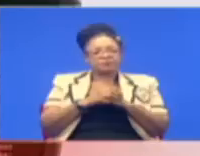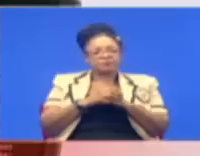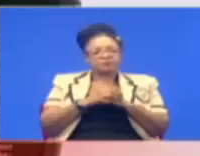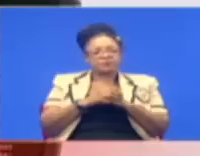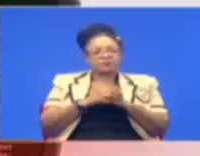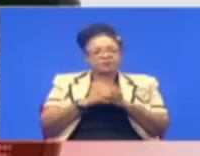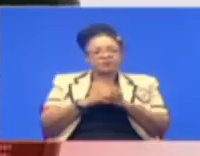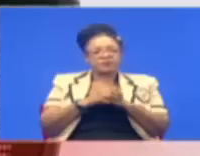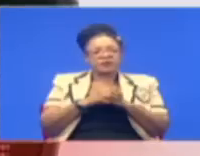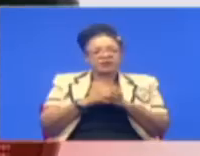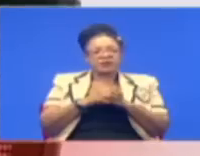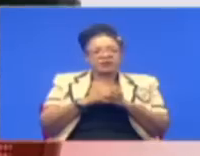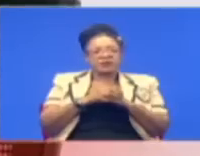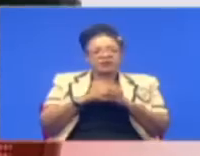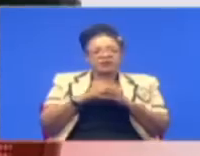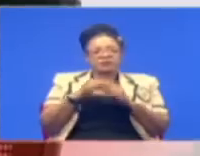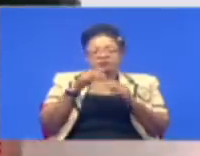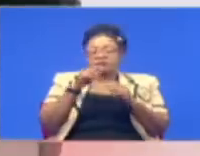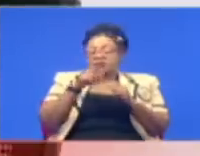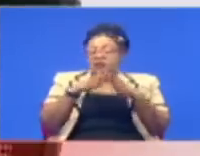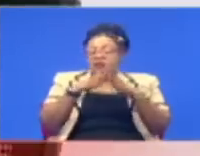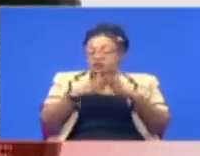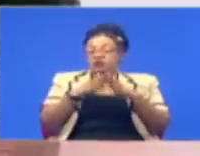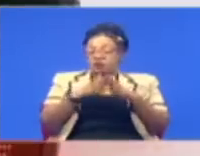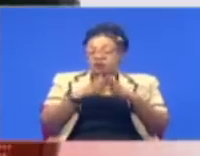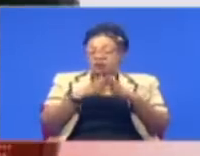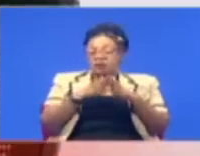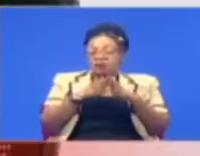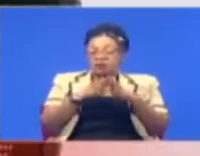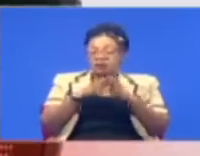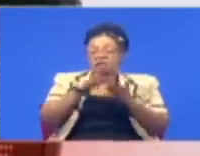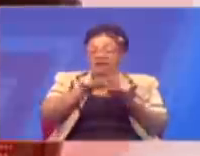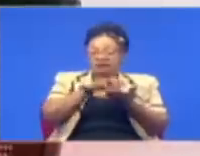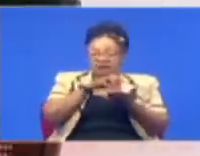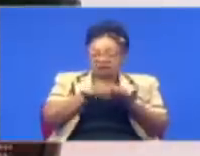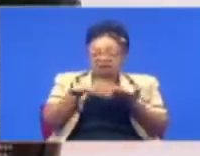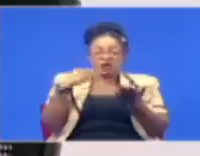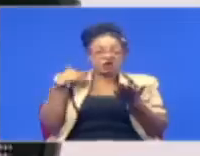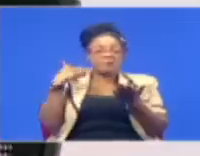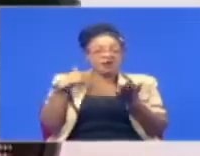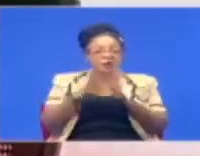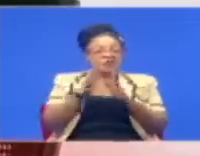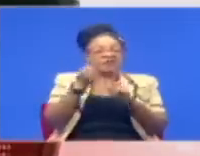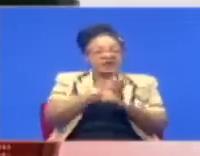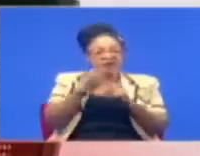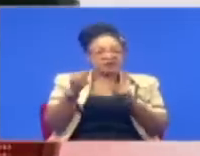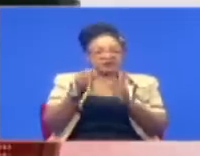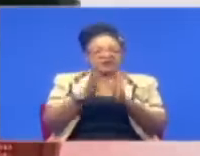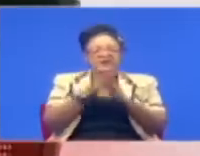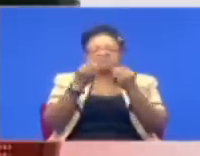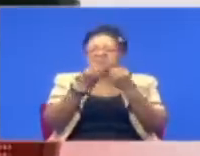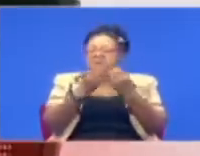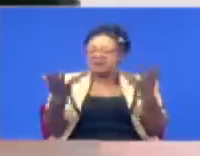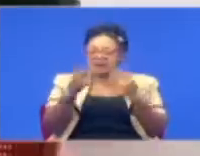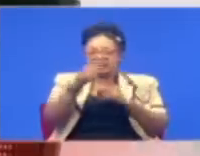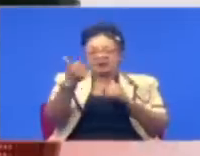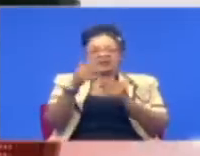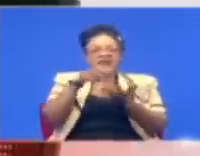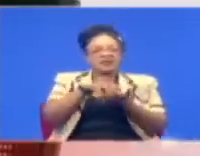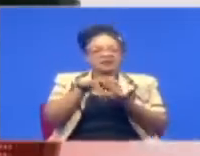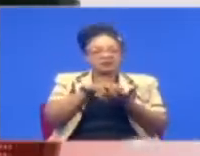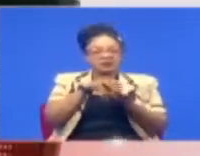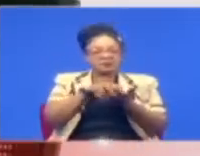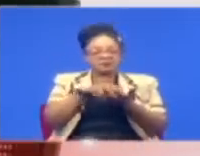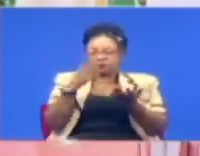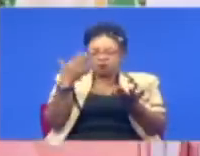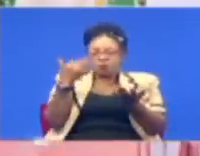or misapplied in sexual offenses, robbery with violence, and very many other cases. And